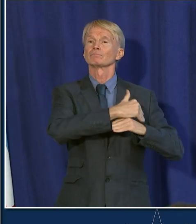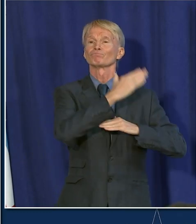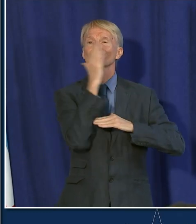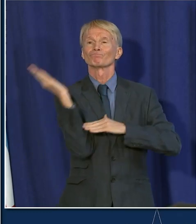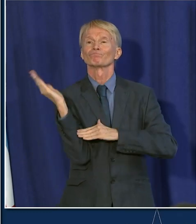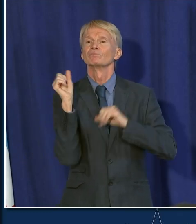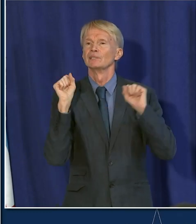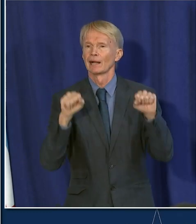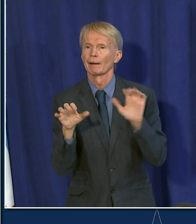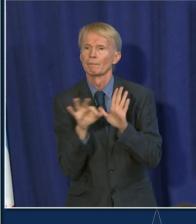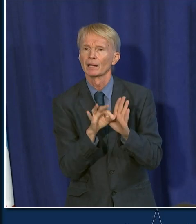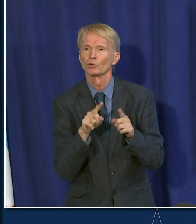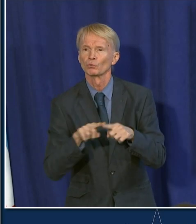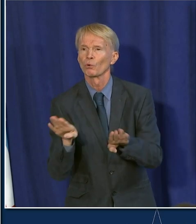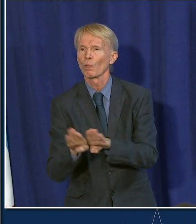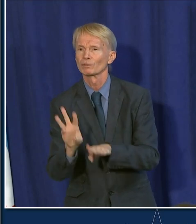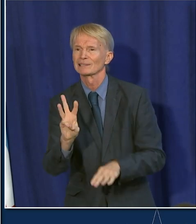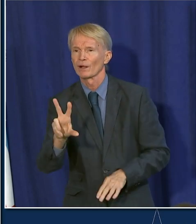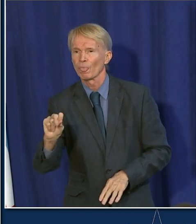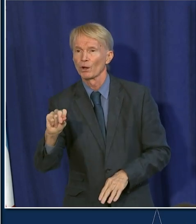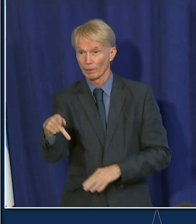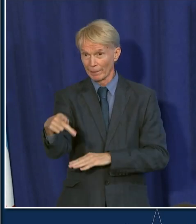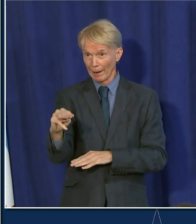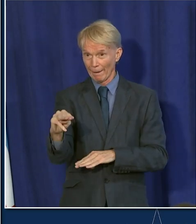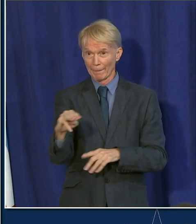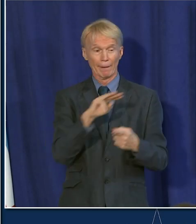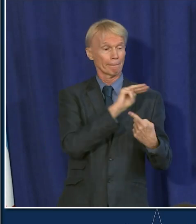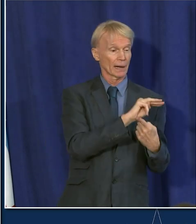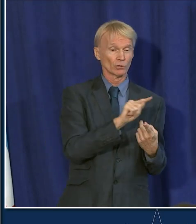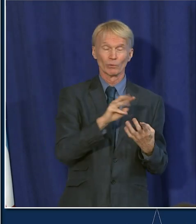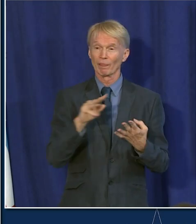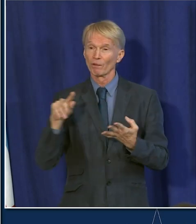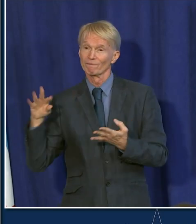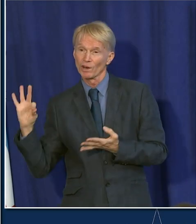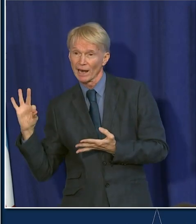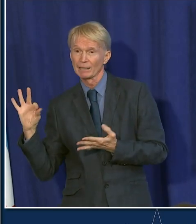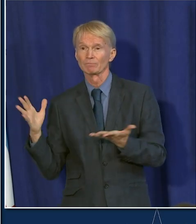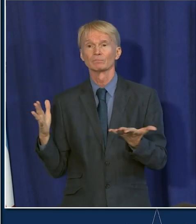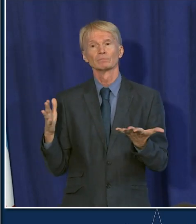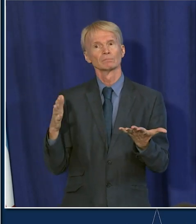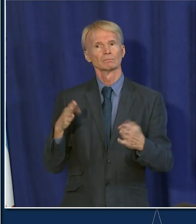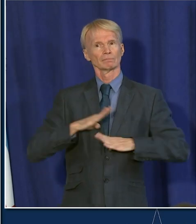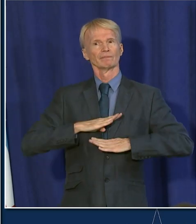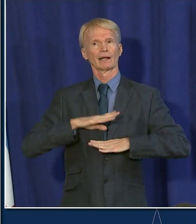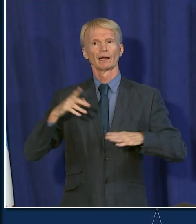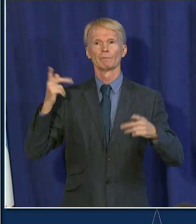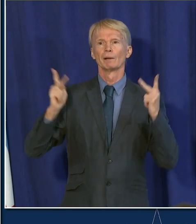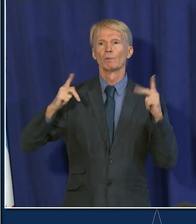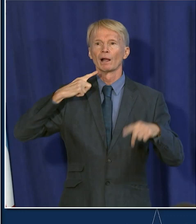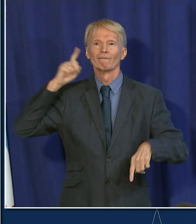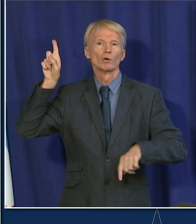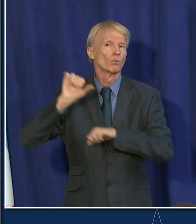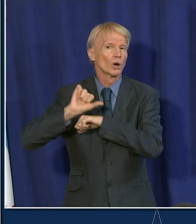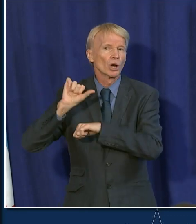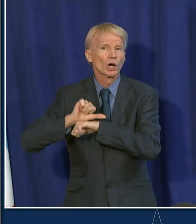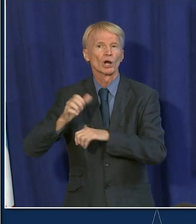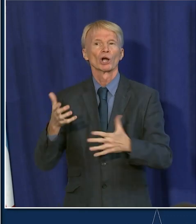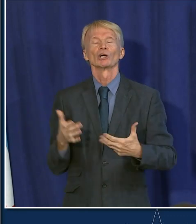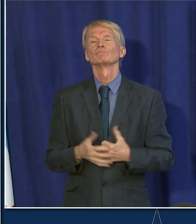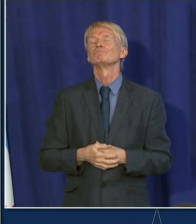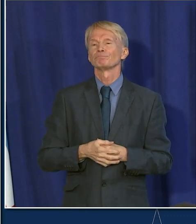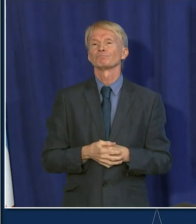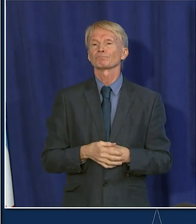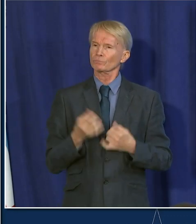hours available till 6:30 p.m. On the Monday through Friday to better meet needs of working folks. And then the last thing